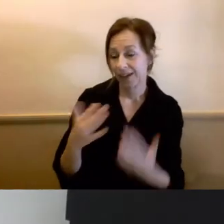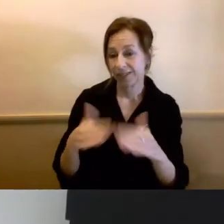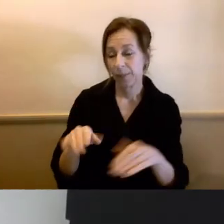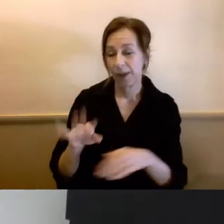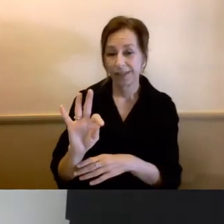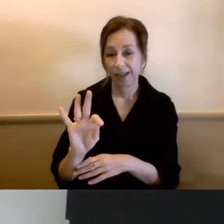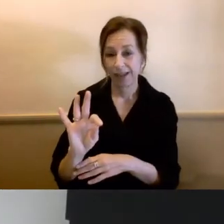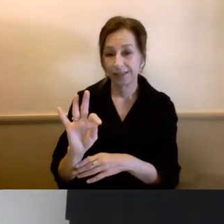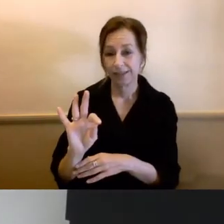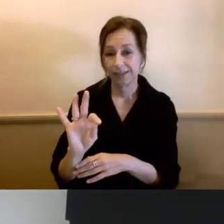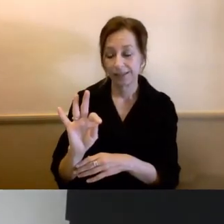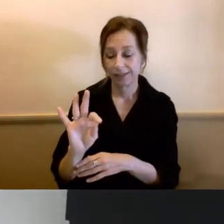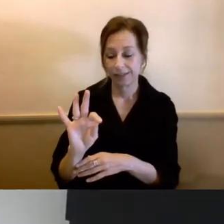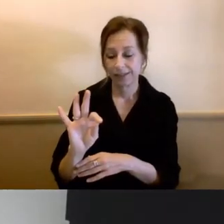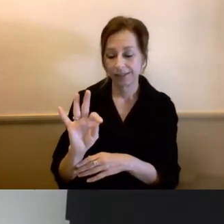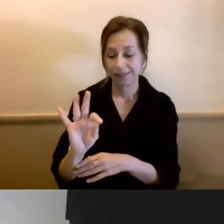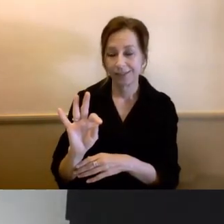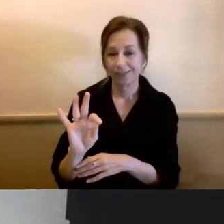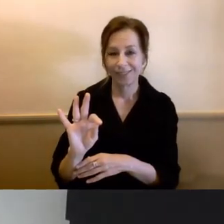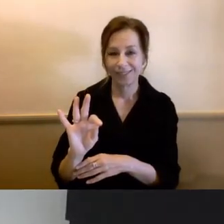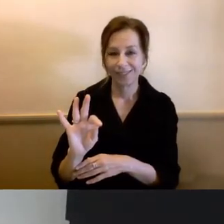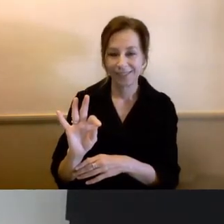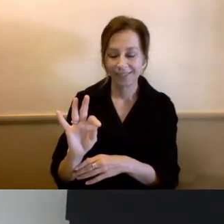45 divided by 9